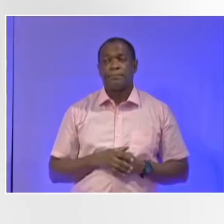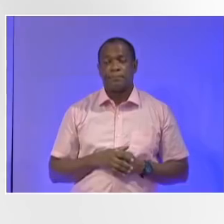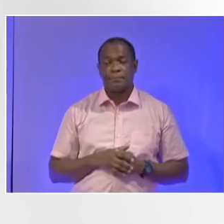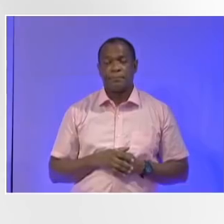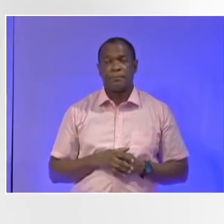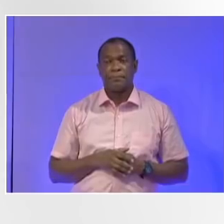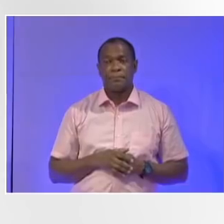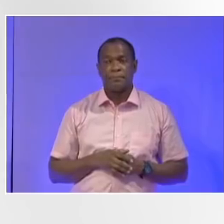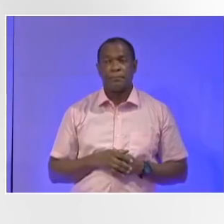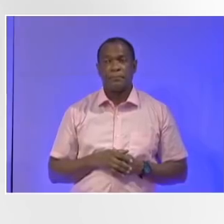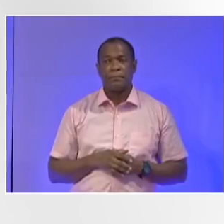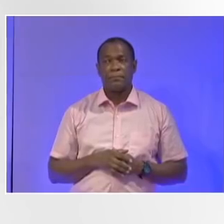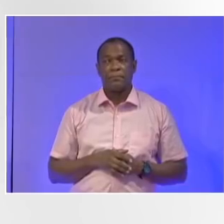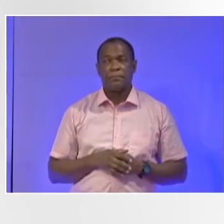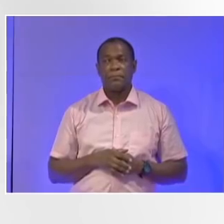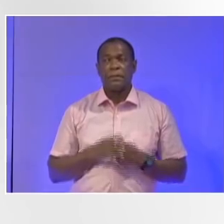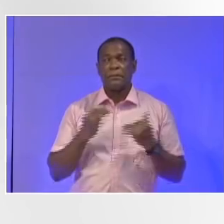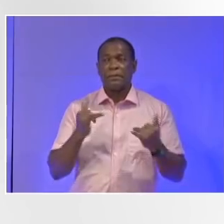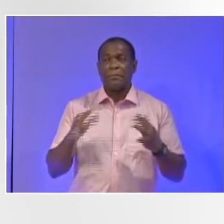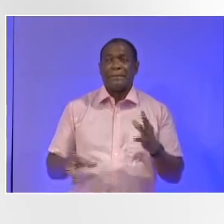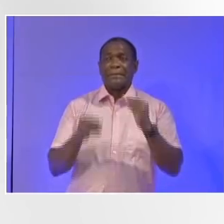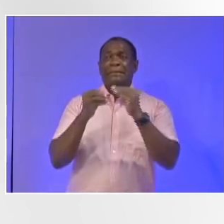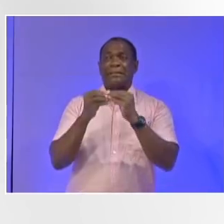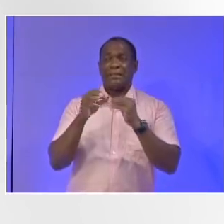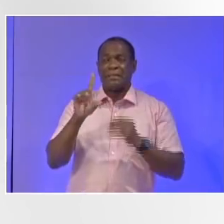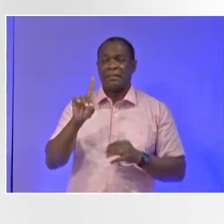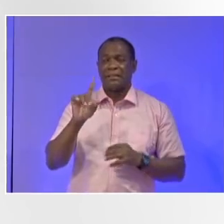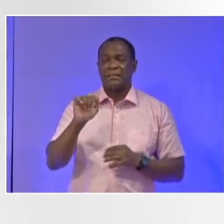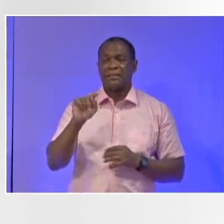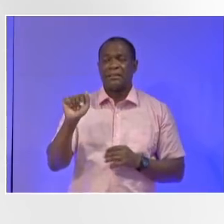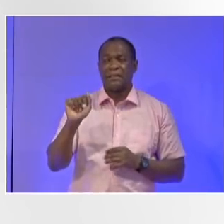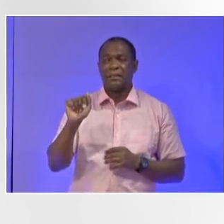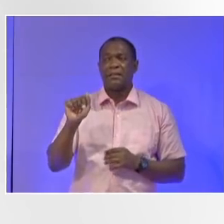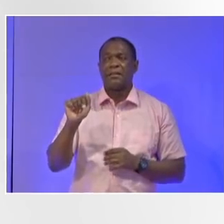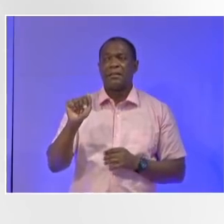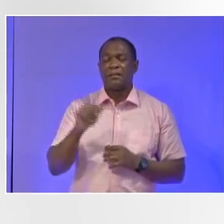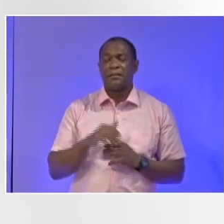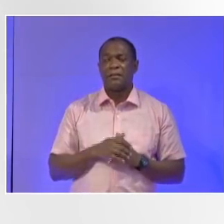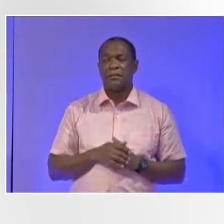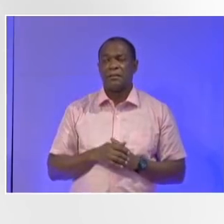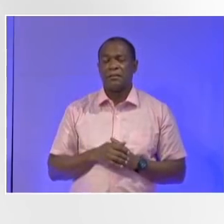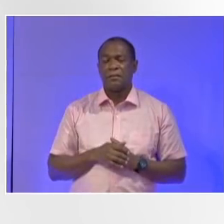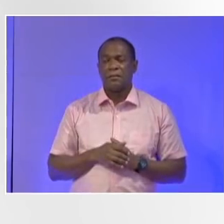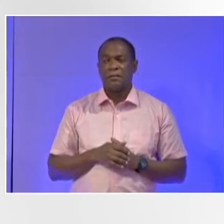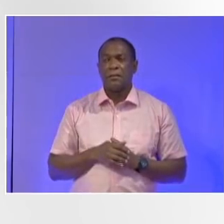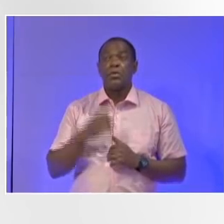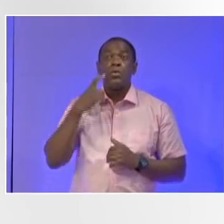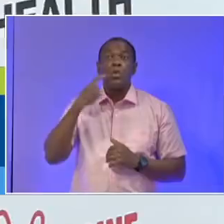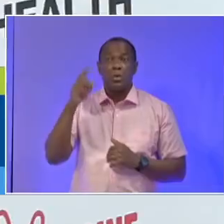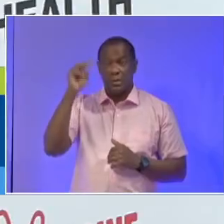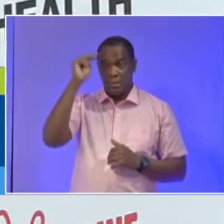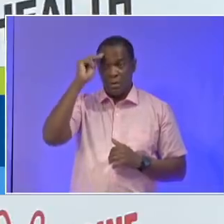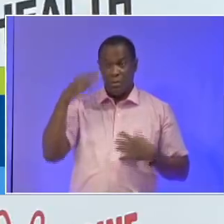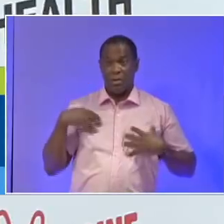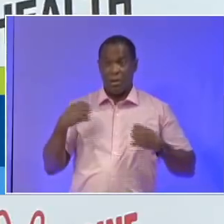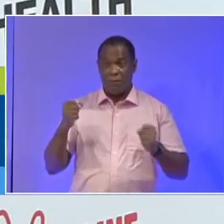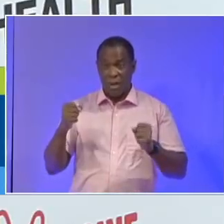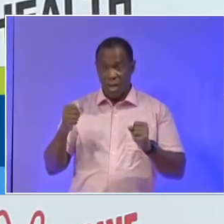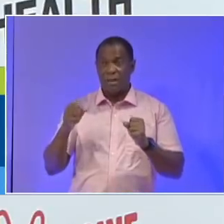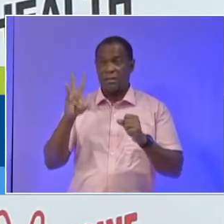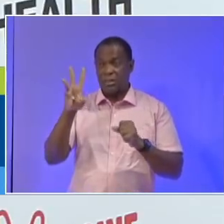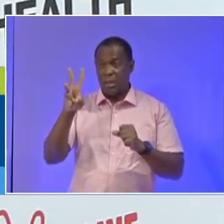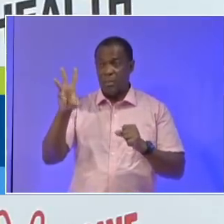Just giving some additional data. Now, all of this data is published on the Ministry of Health's official